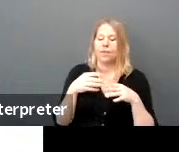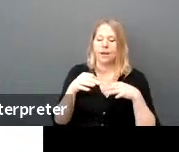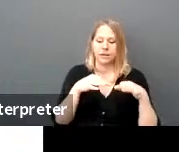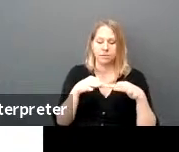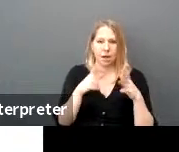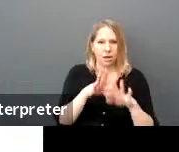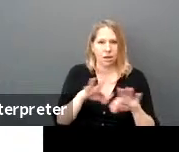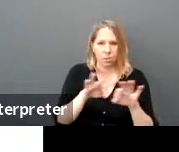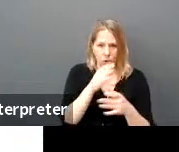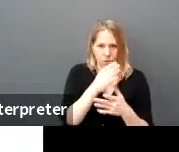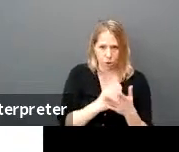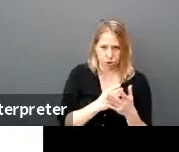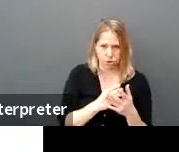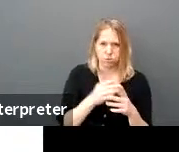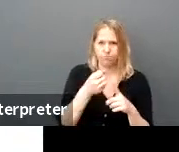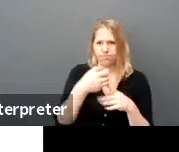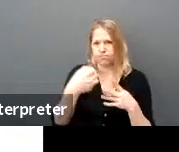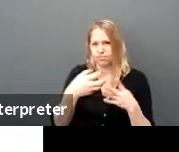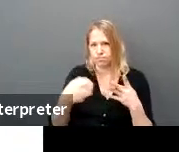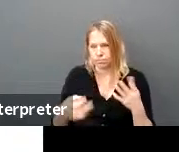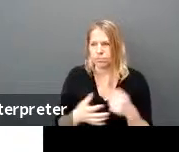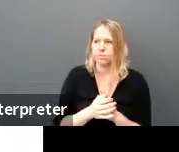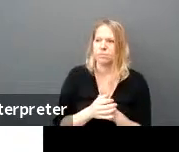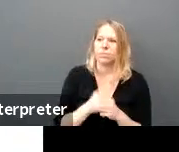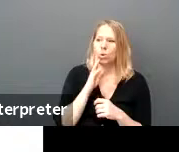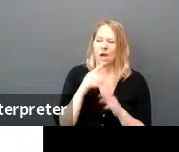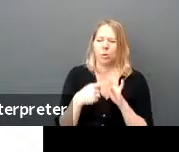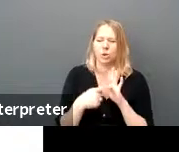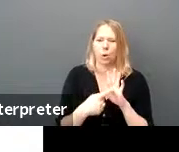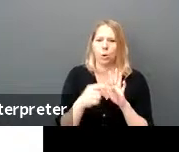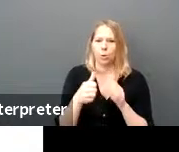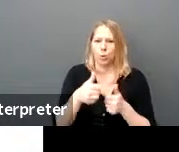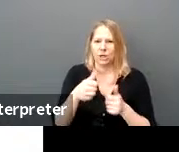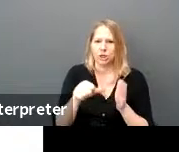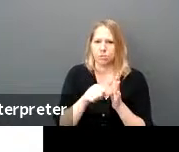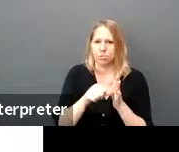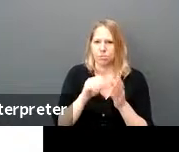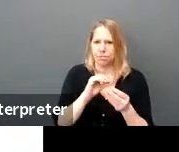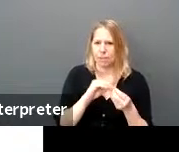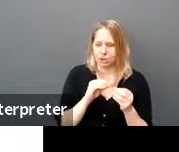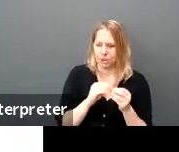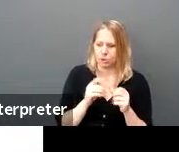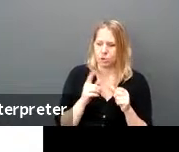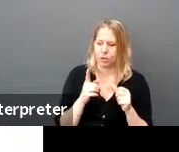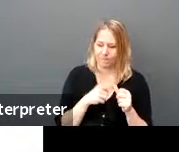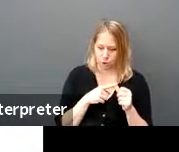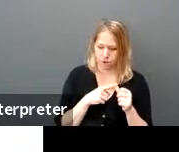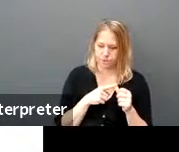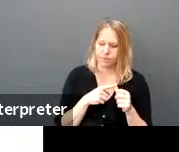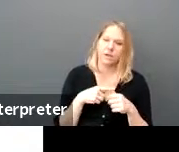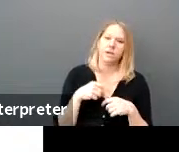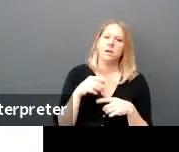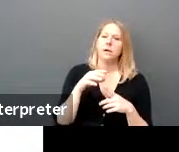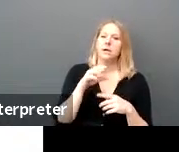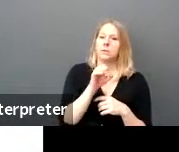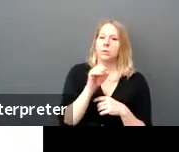those action plans, which I'll direct you to the page number for that. So our first guiding principle is special school district is committed